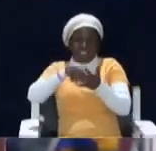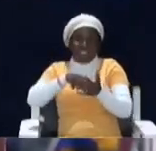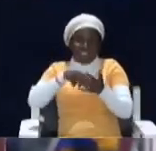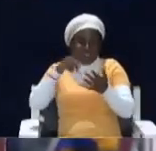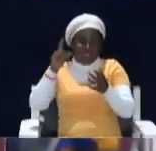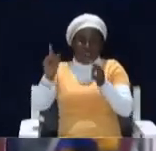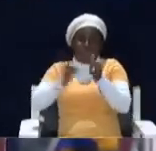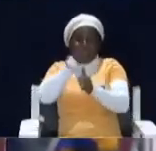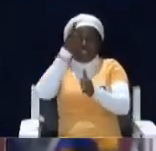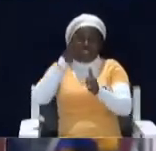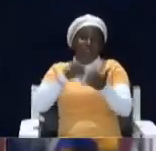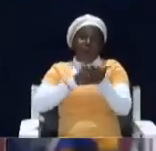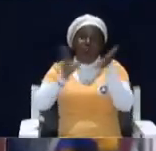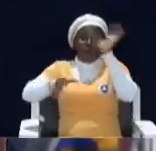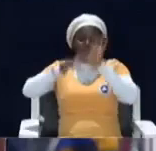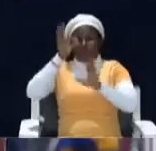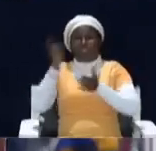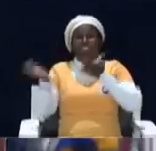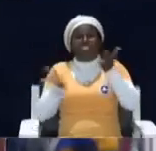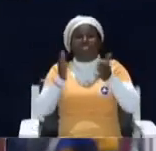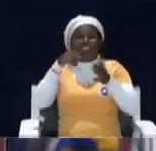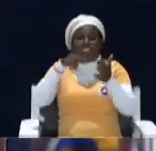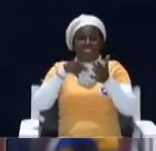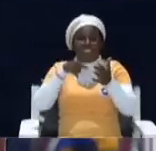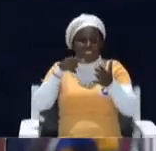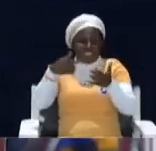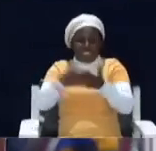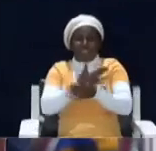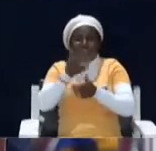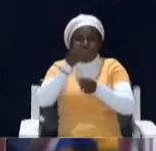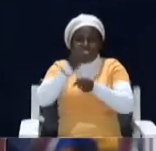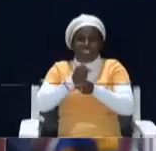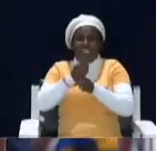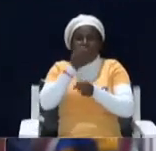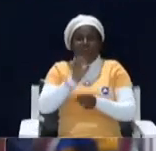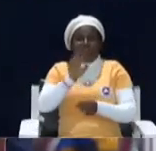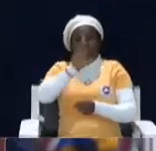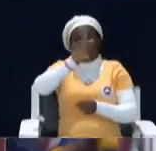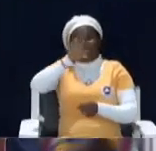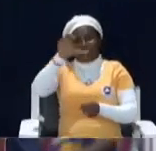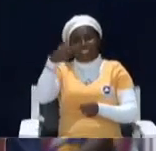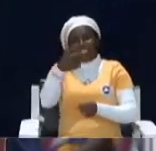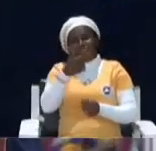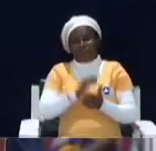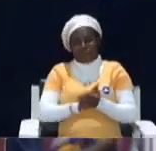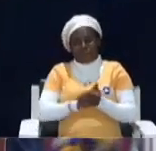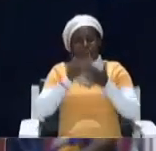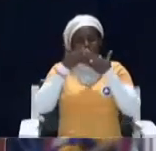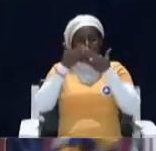in this new year of the Redeemed Christian Church of God. Can you just say thank you, Jesus?